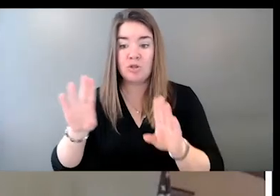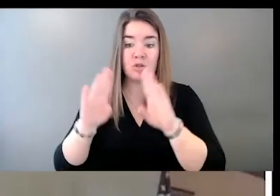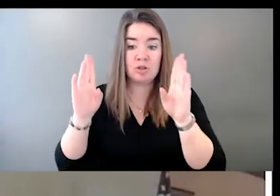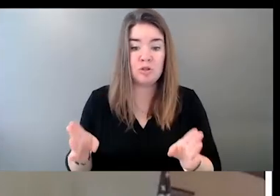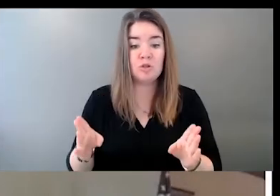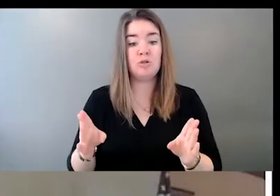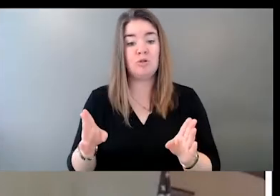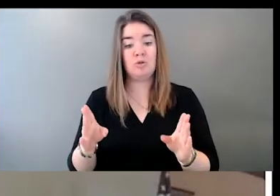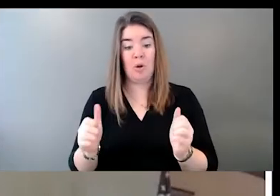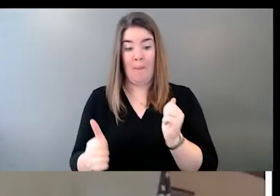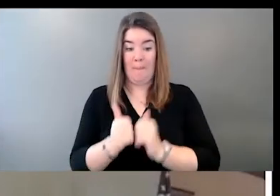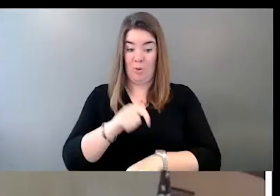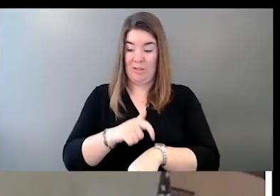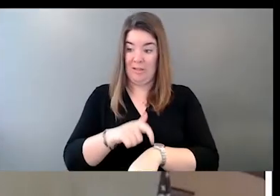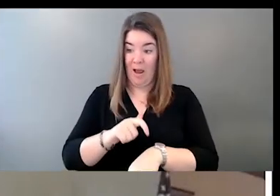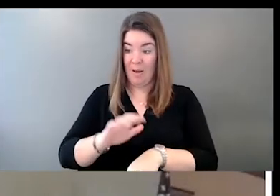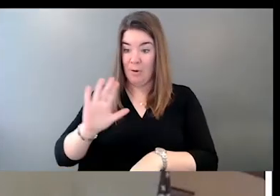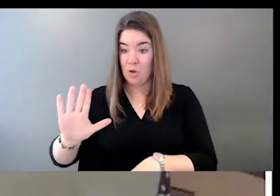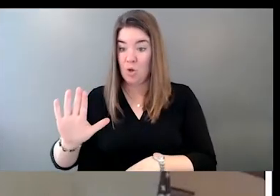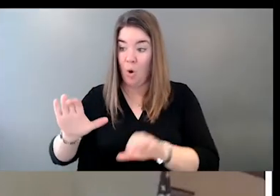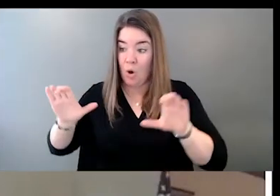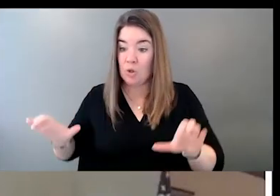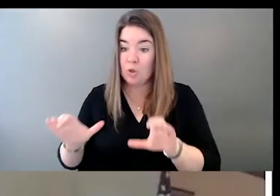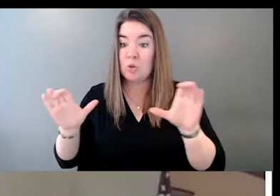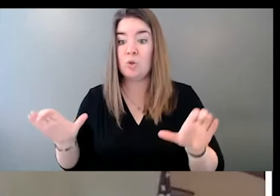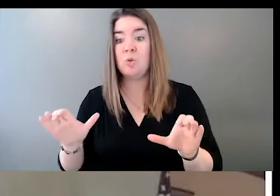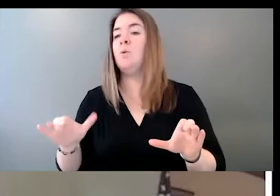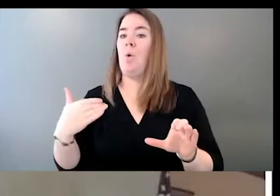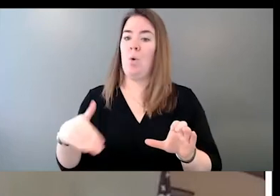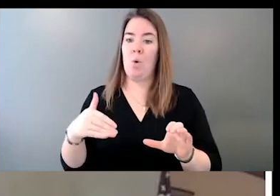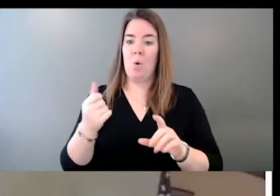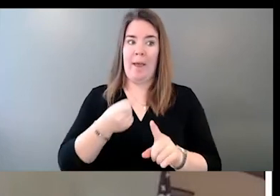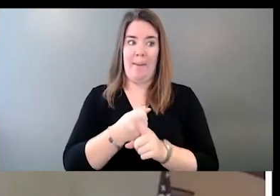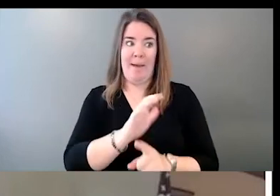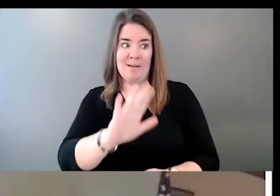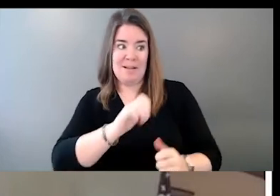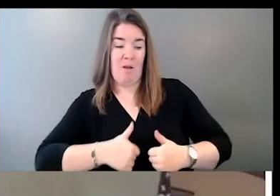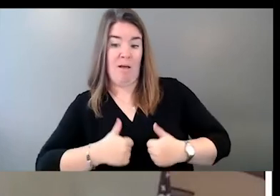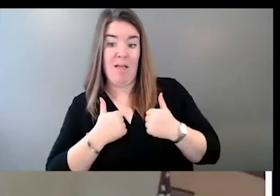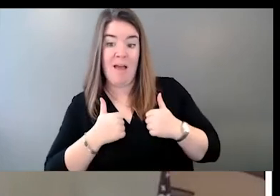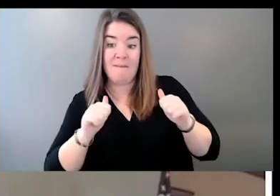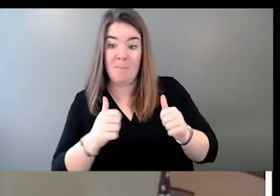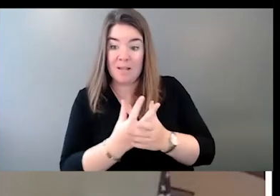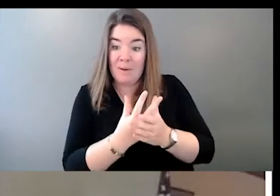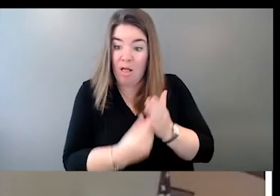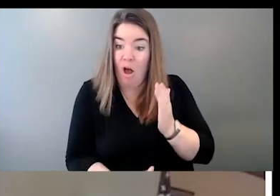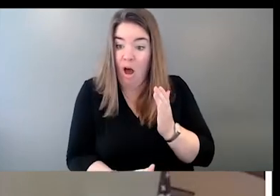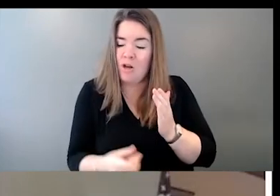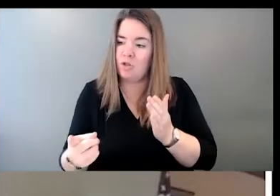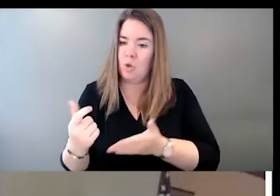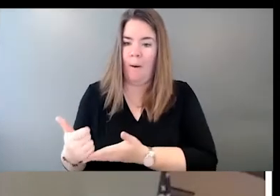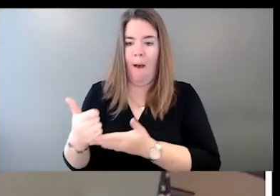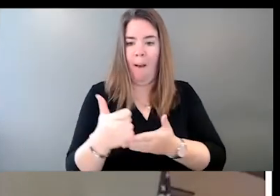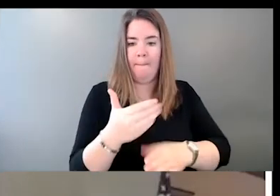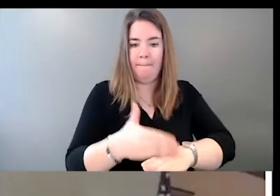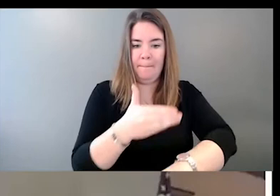are the difference between a life saved and a life lost. And you made a difference in getting a line